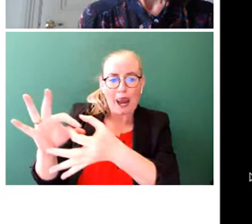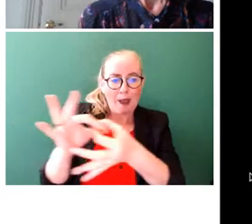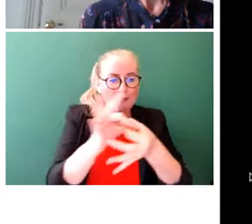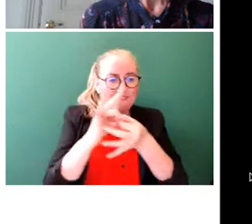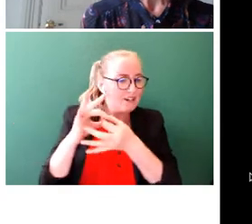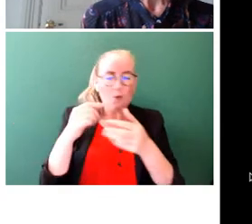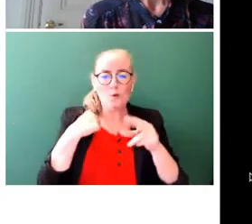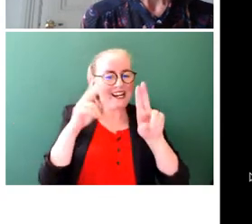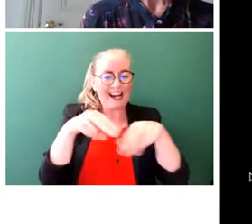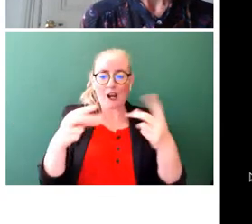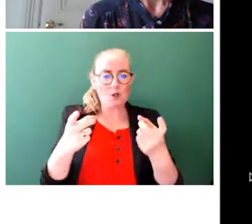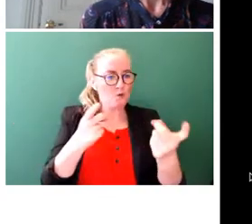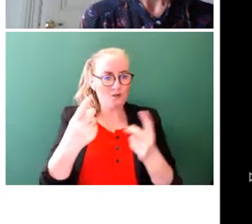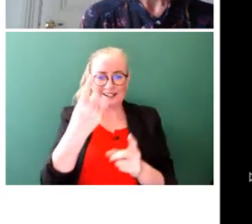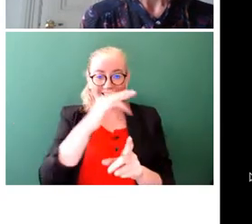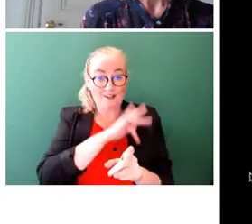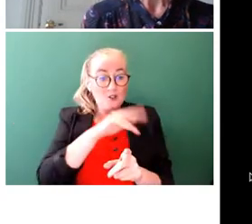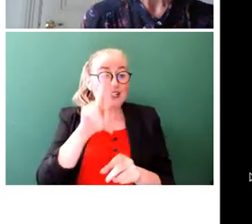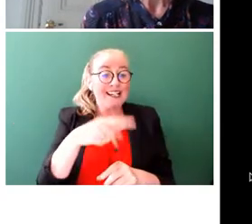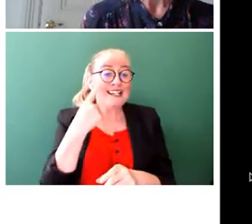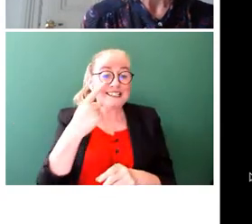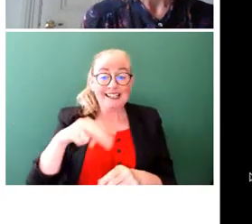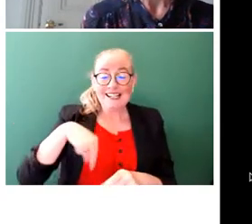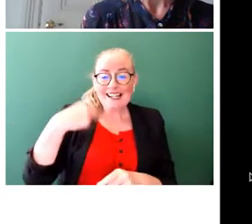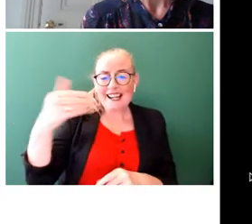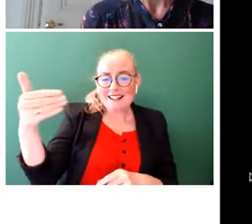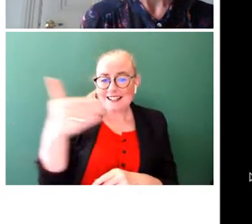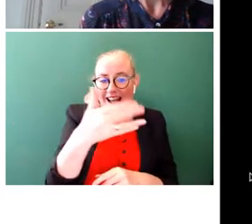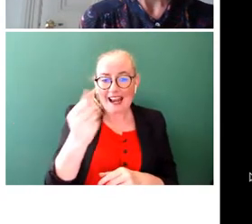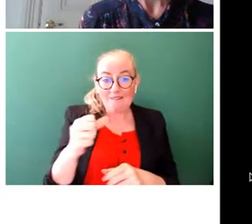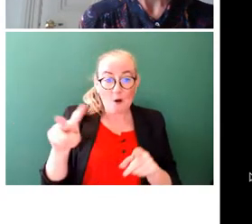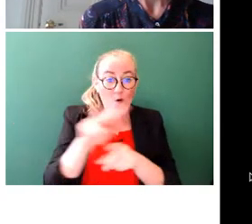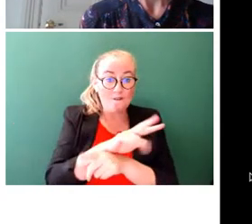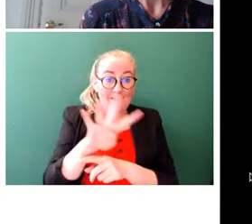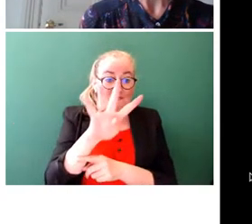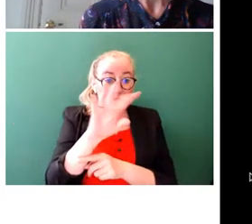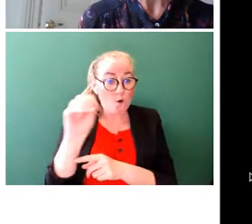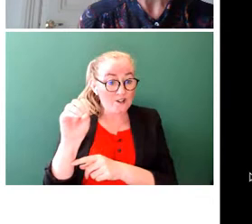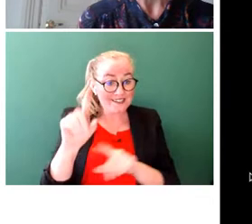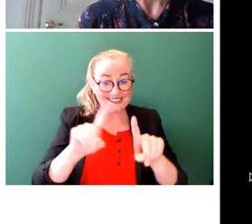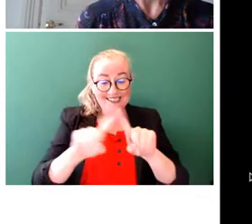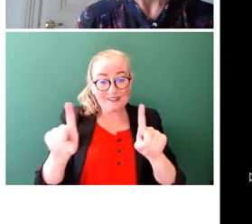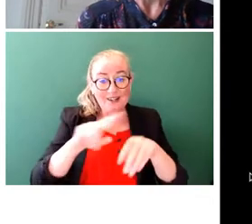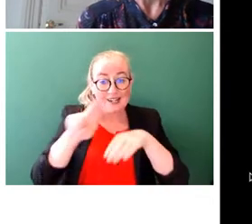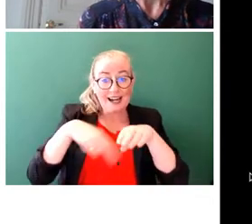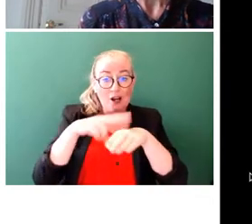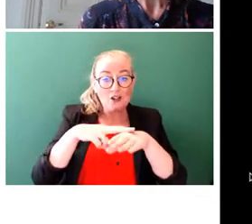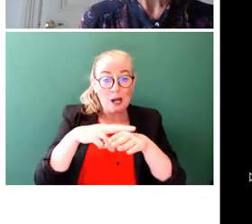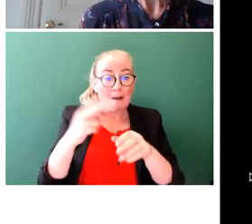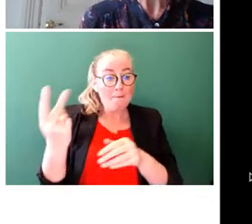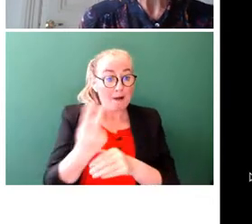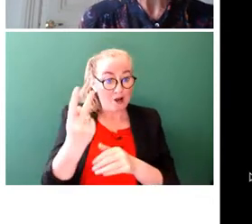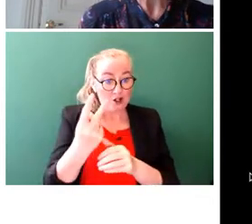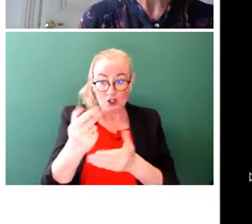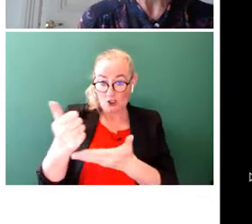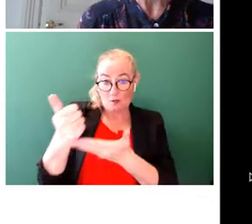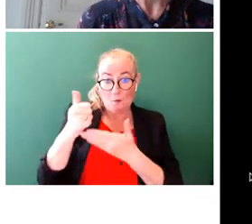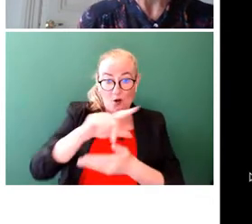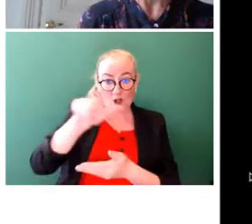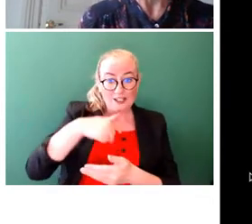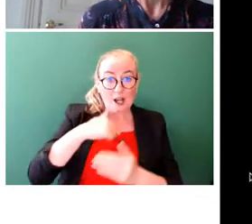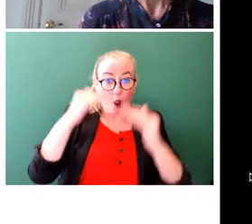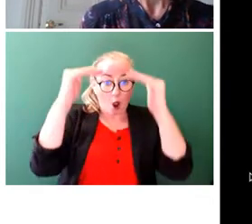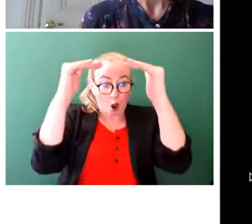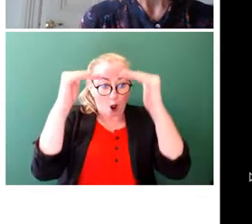alone. So you'll see on the next slide that we have over 40 national partner organizations supporting us on this. And they all are